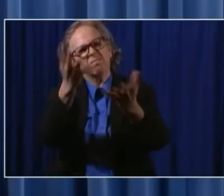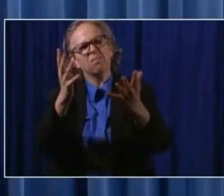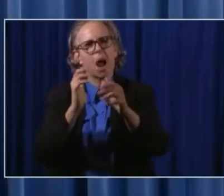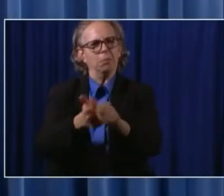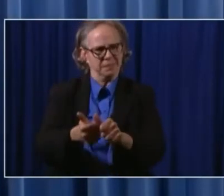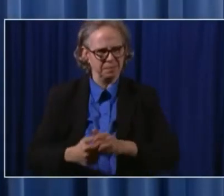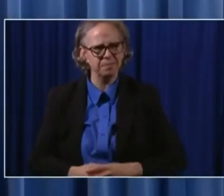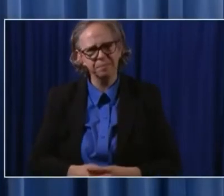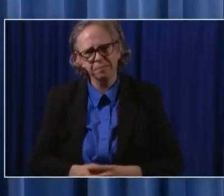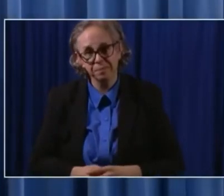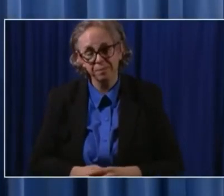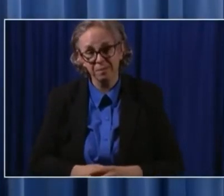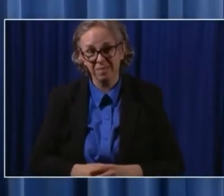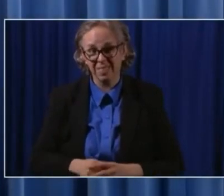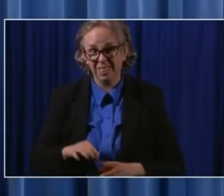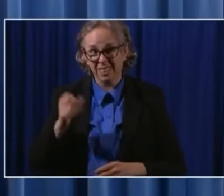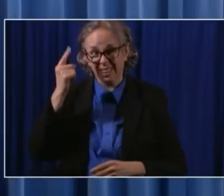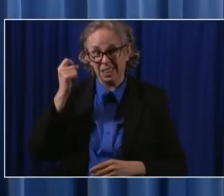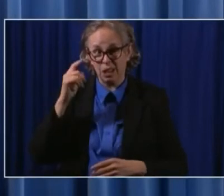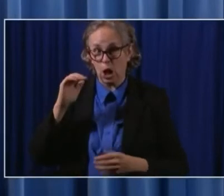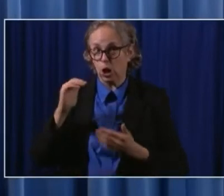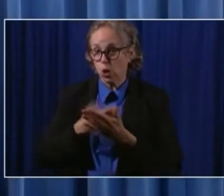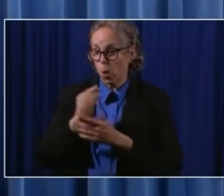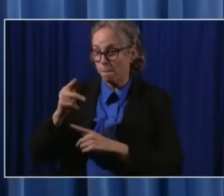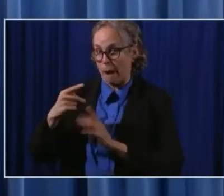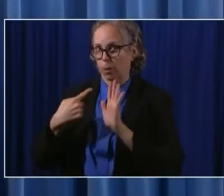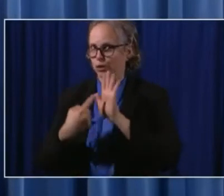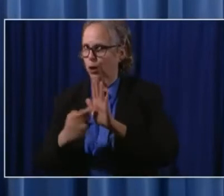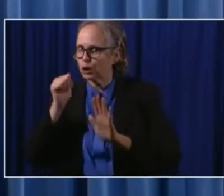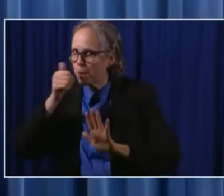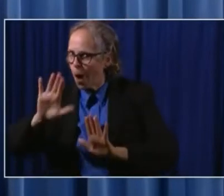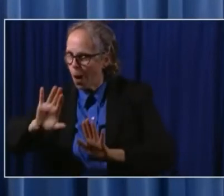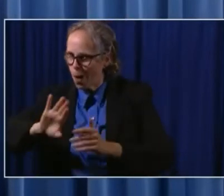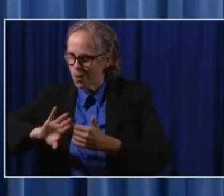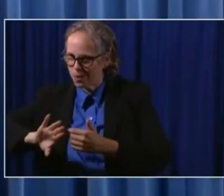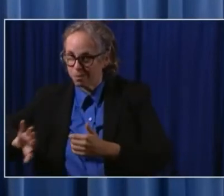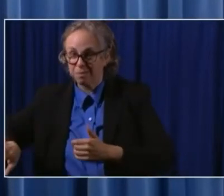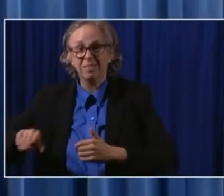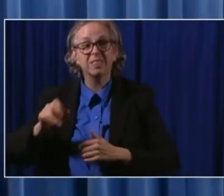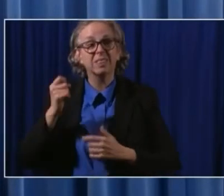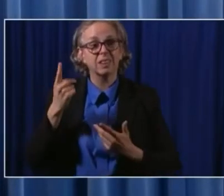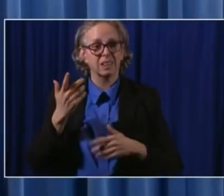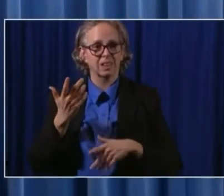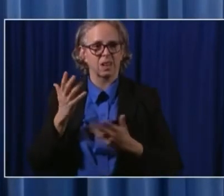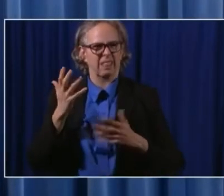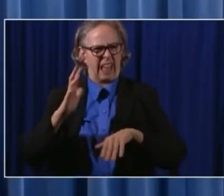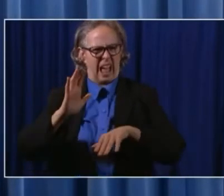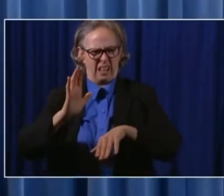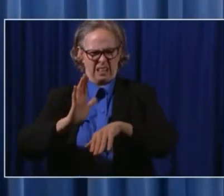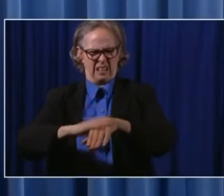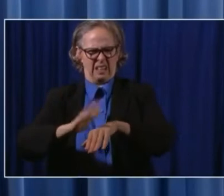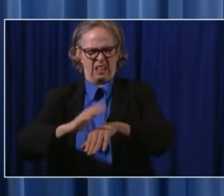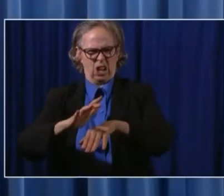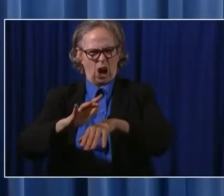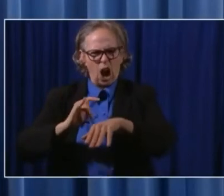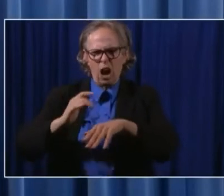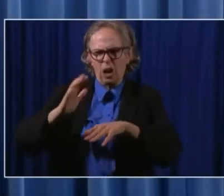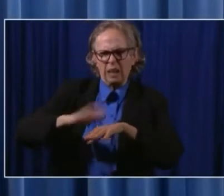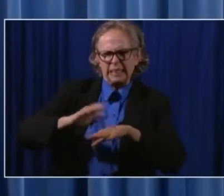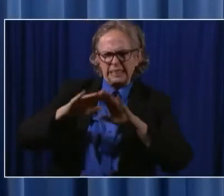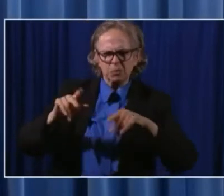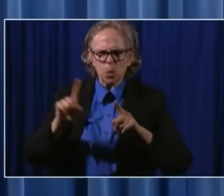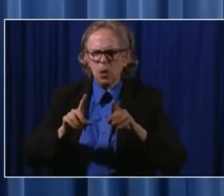new map tomorrow. The early warning system advises Ohioans when spread of the virus is increasing in their